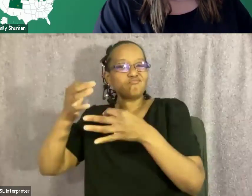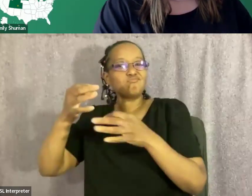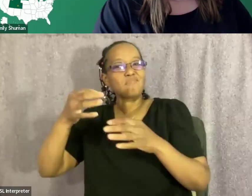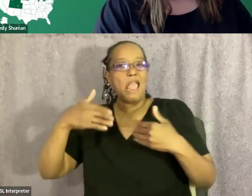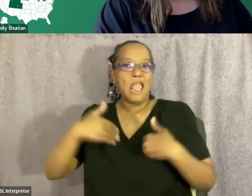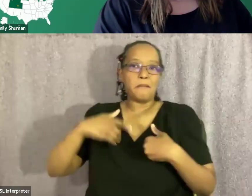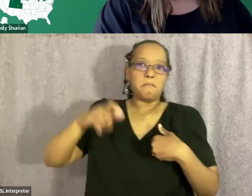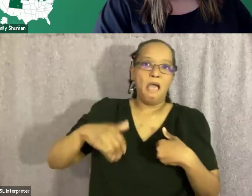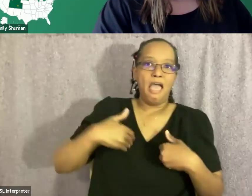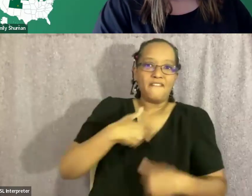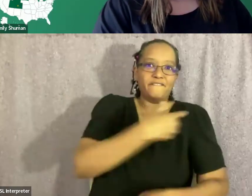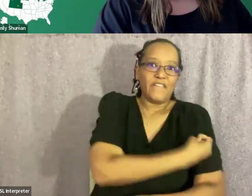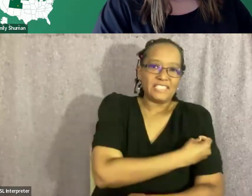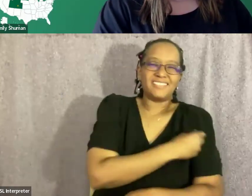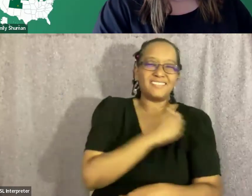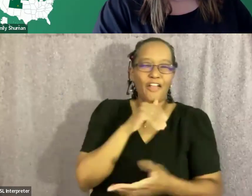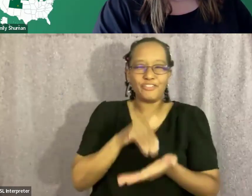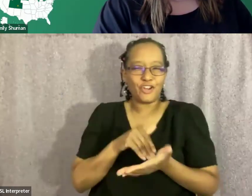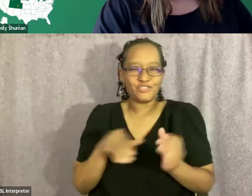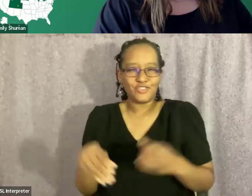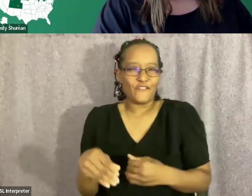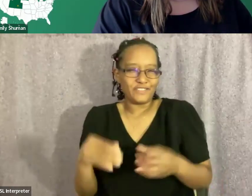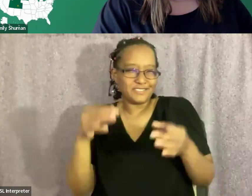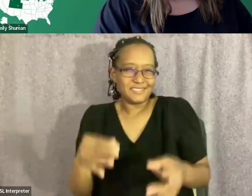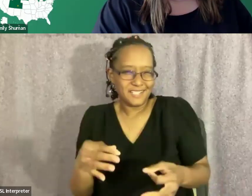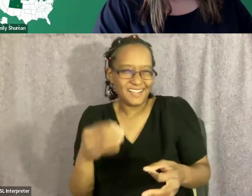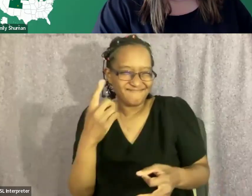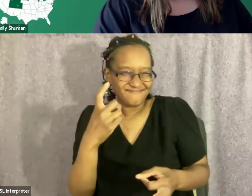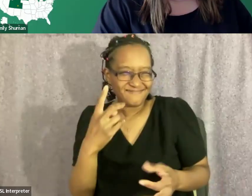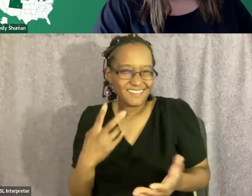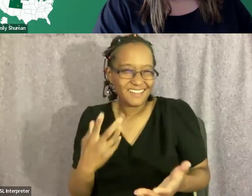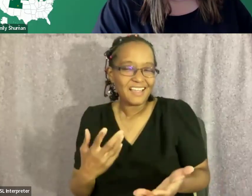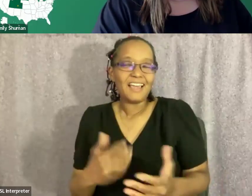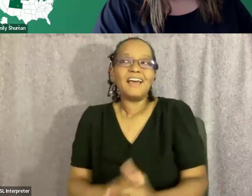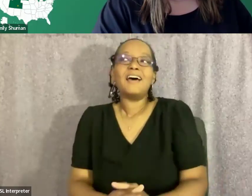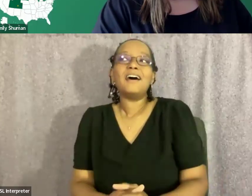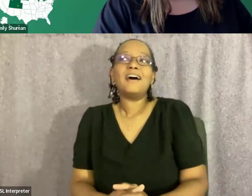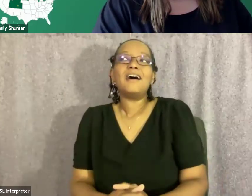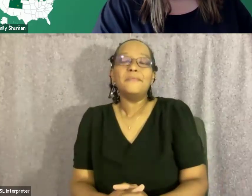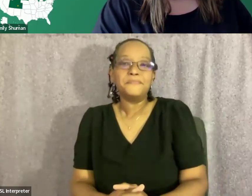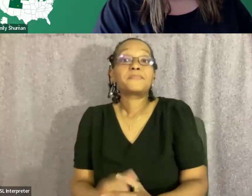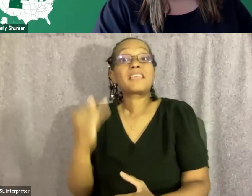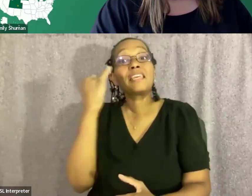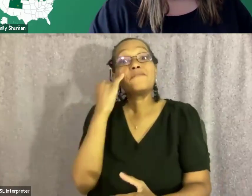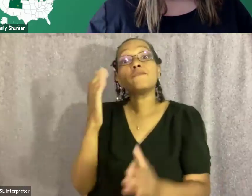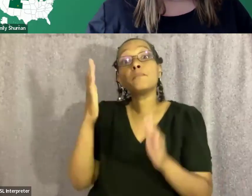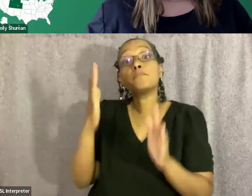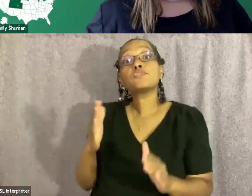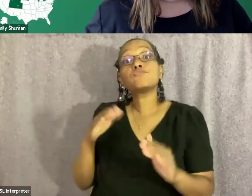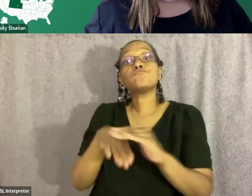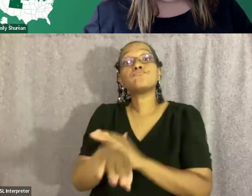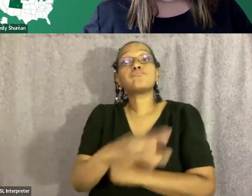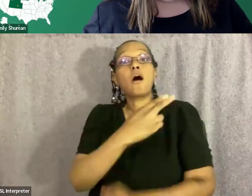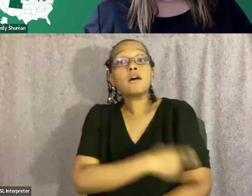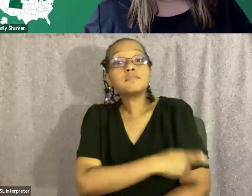Not a doctor's office or something like that. Now, again, if somebody comes into a hospital